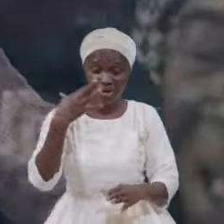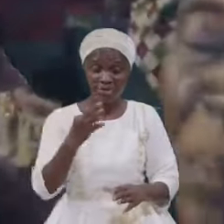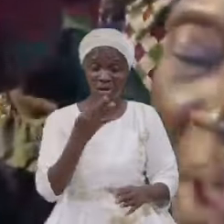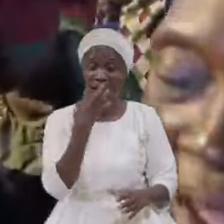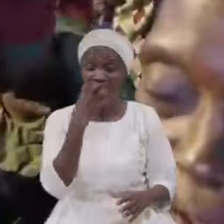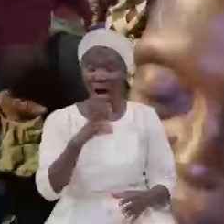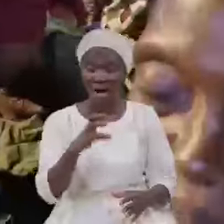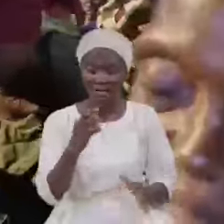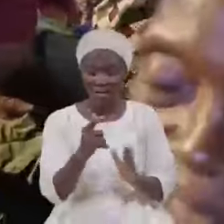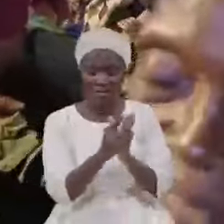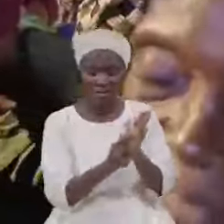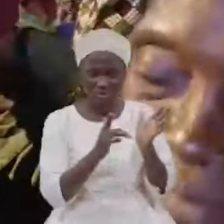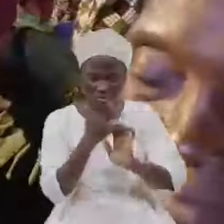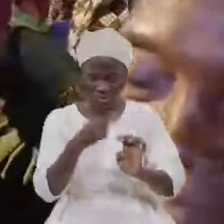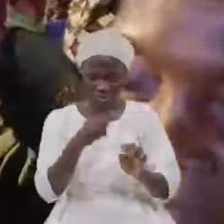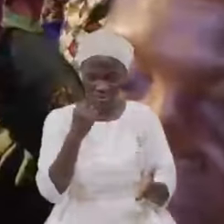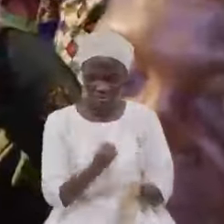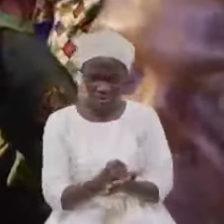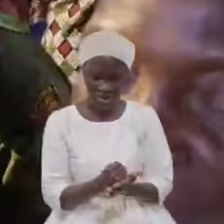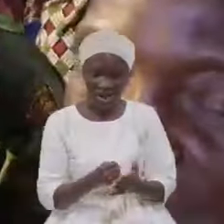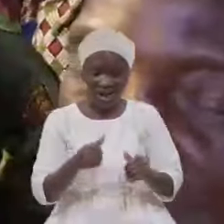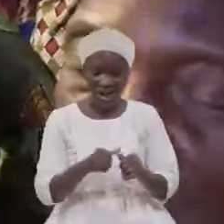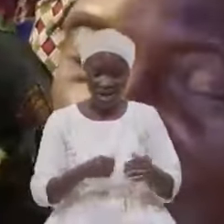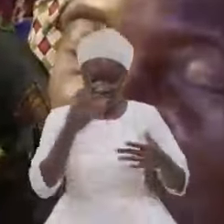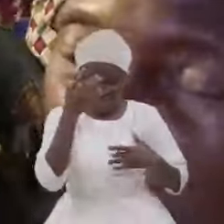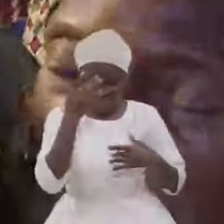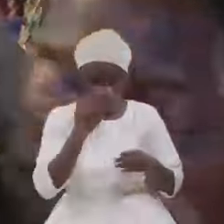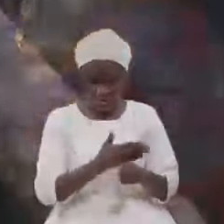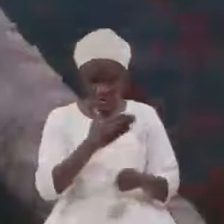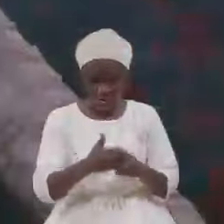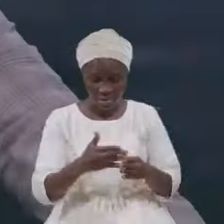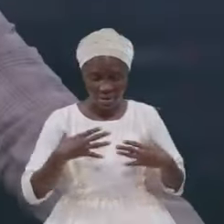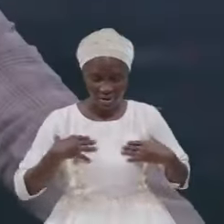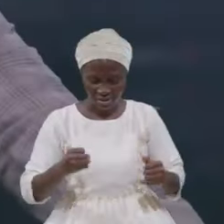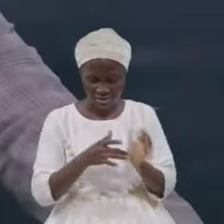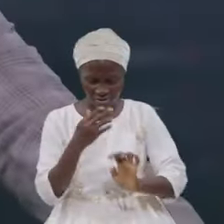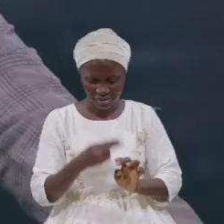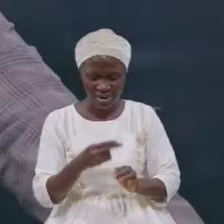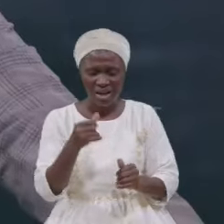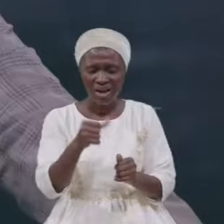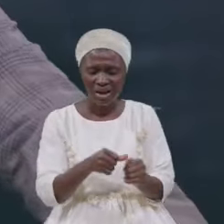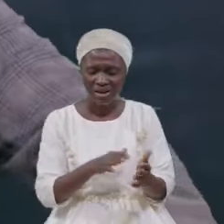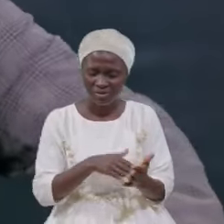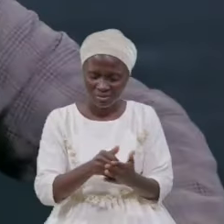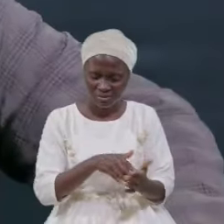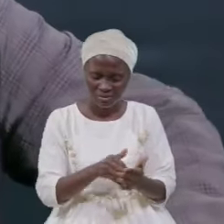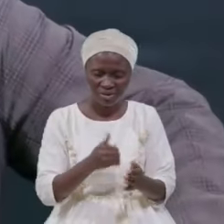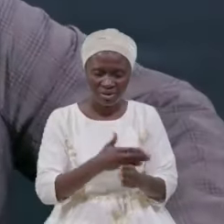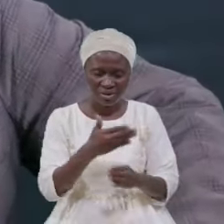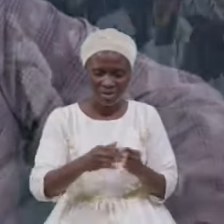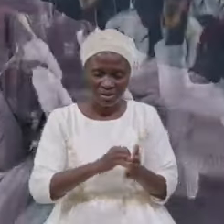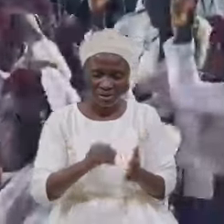Yeah. Every infirmity totally taken away. Amen. You are healed. Amen. You